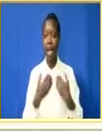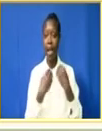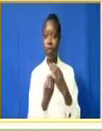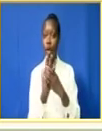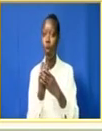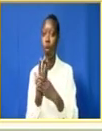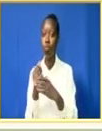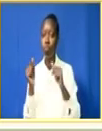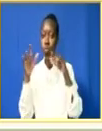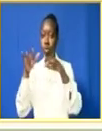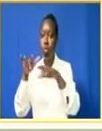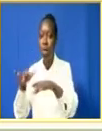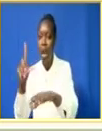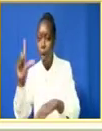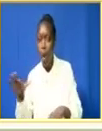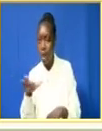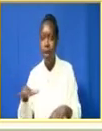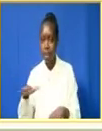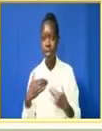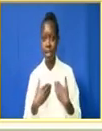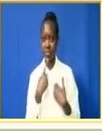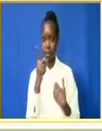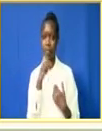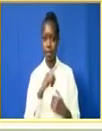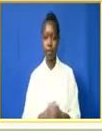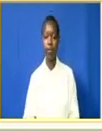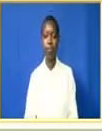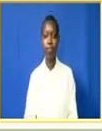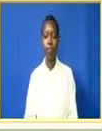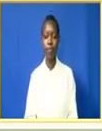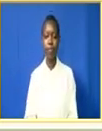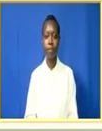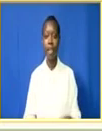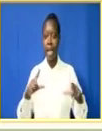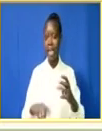at the lower areas. We have just talked about that. Yes. Hi. From there, let's